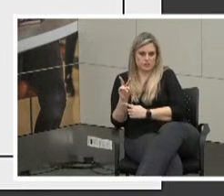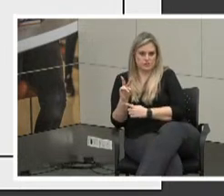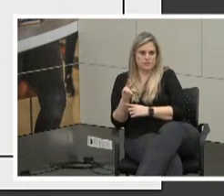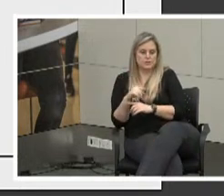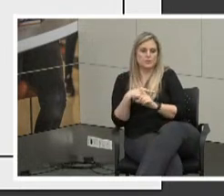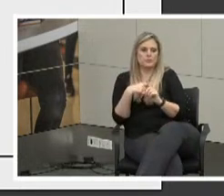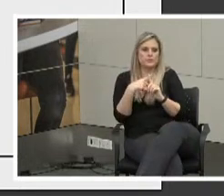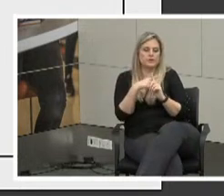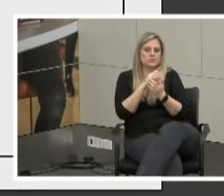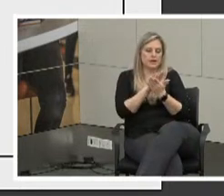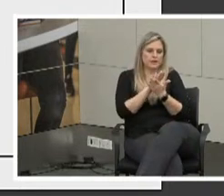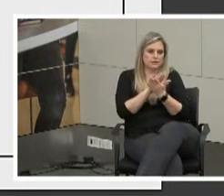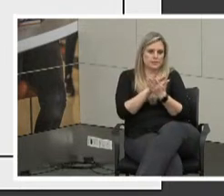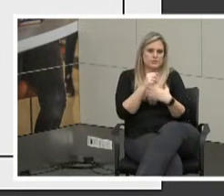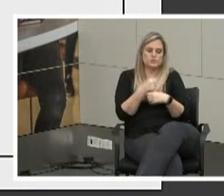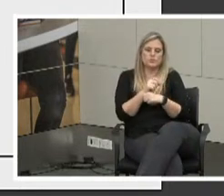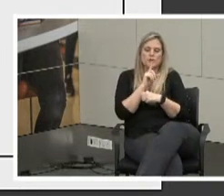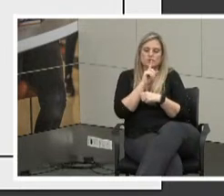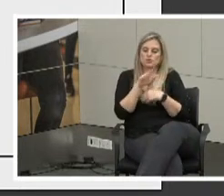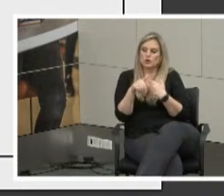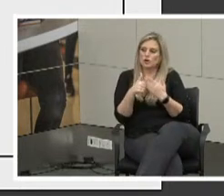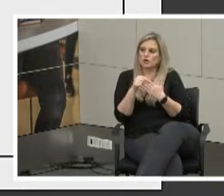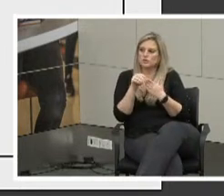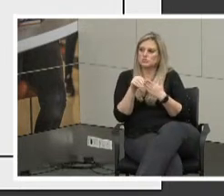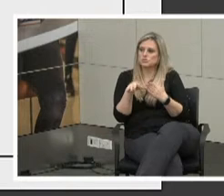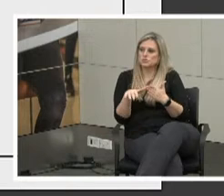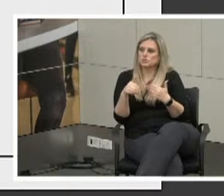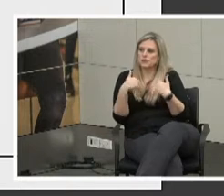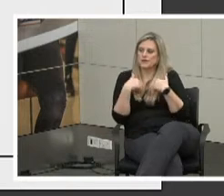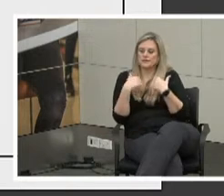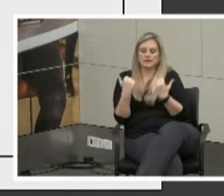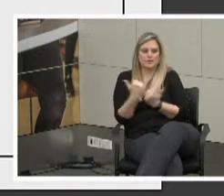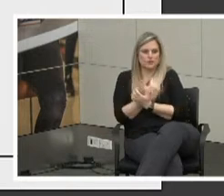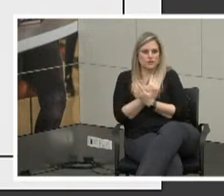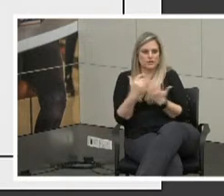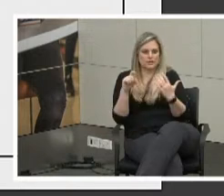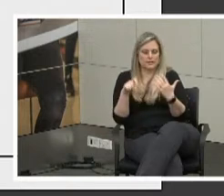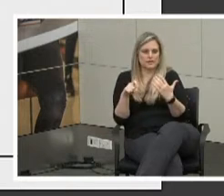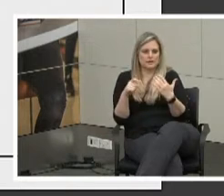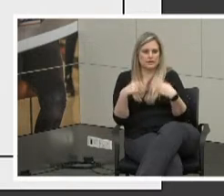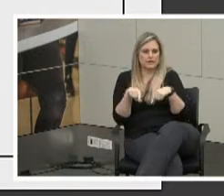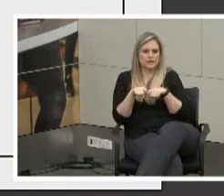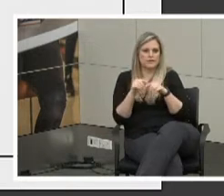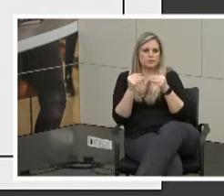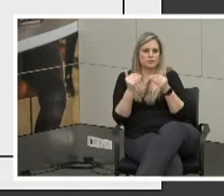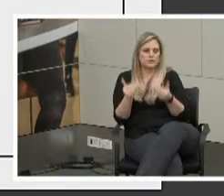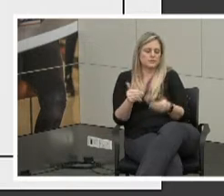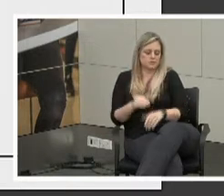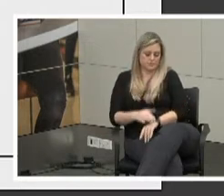as academics to ensure that all our students have what they need as we move